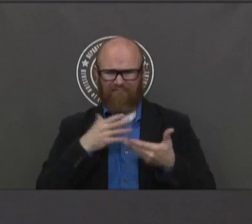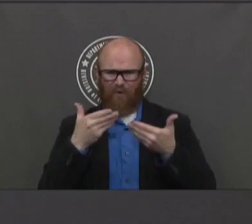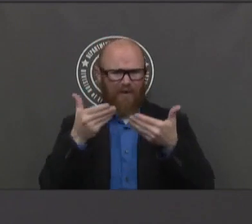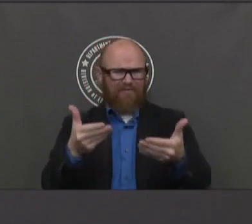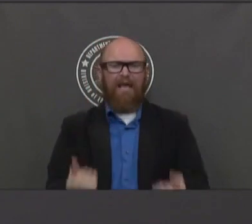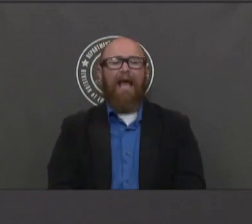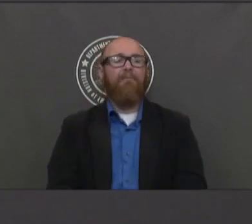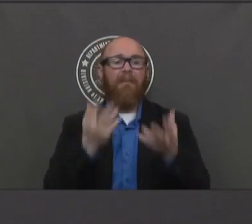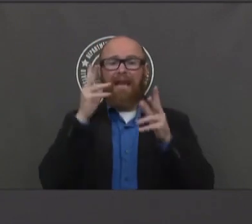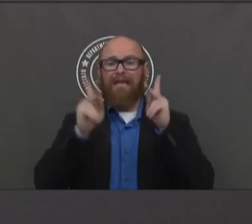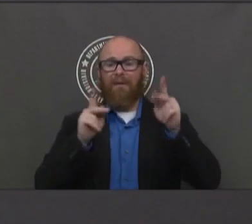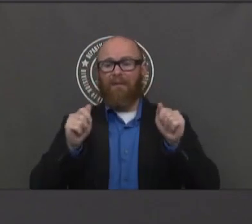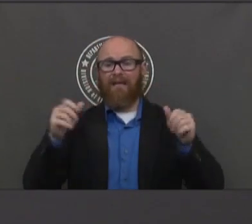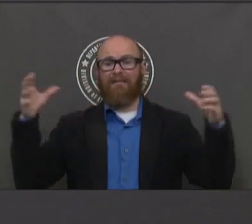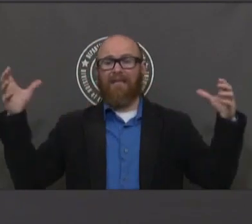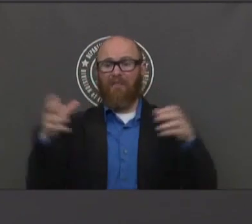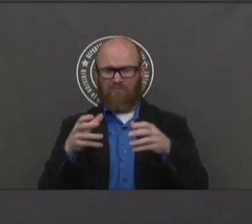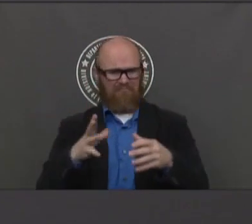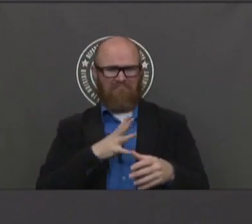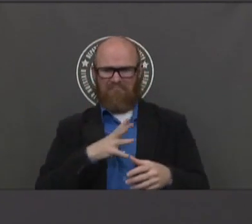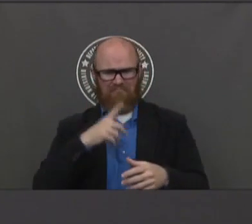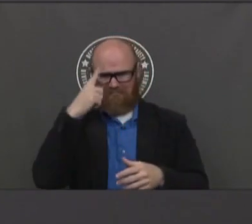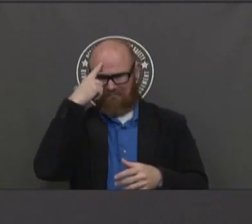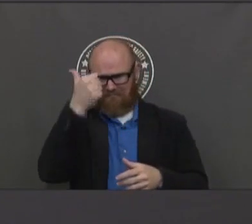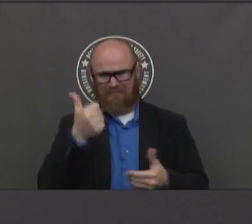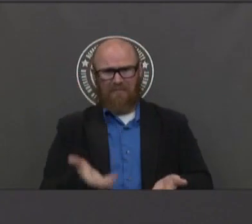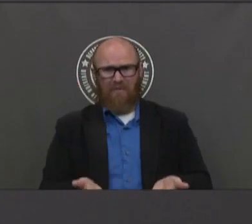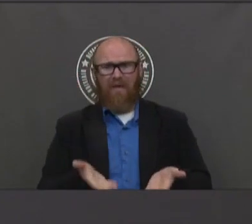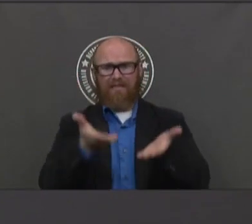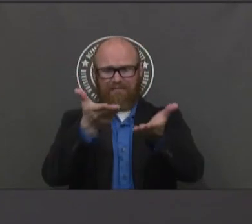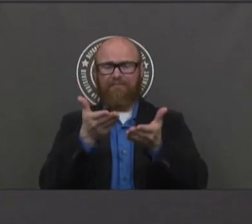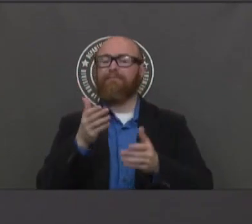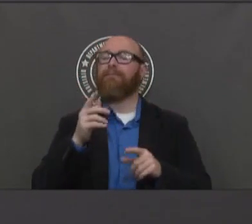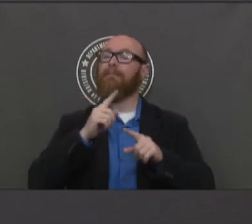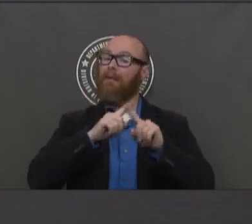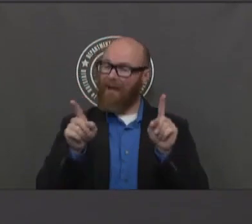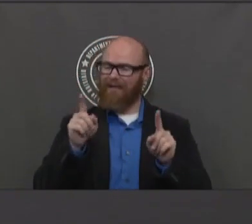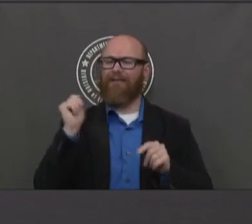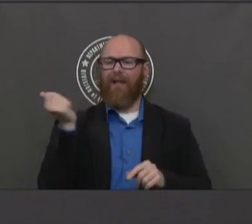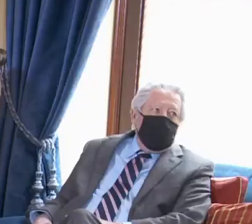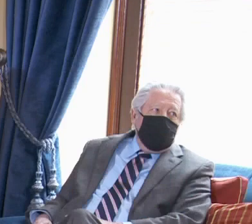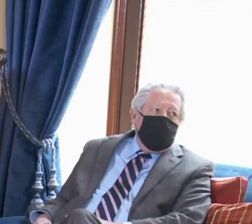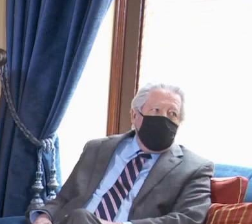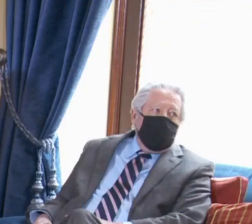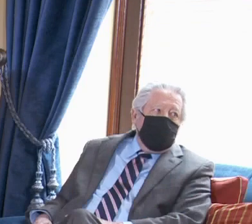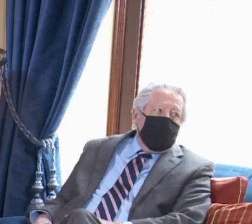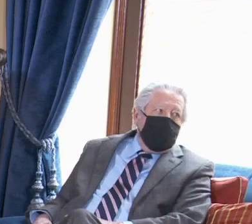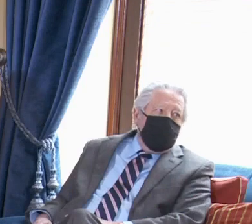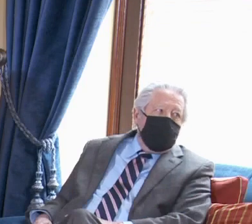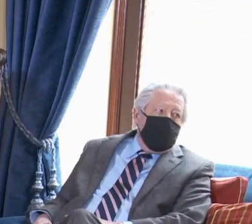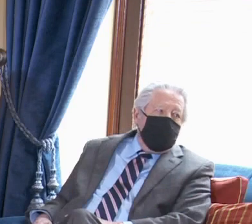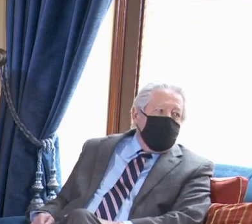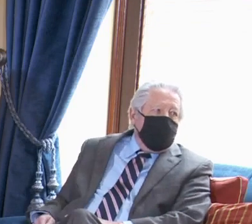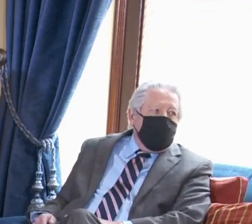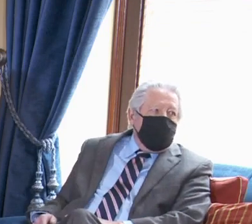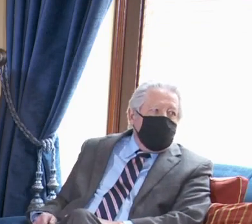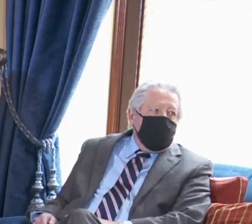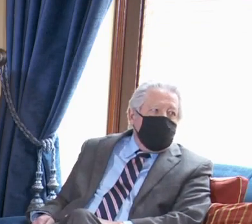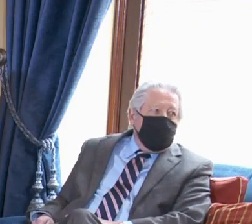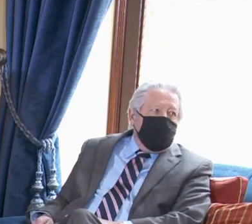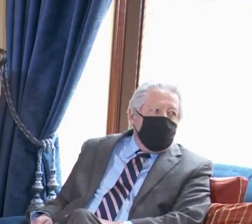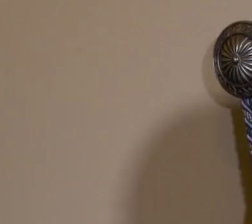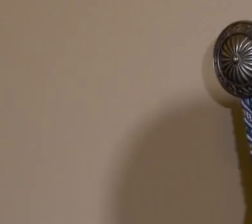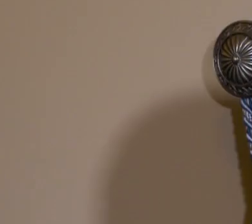number of people that can gather in moderate, so long as they are wearing masks. On Capitol Hill, lawmakers